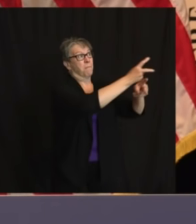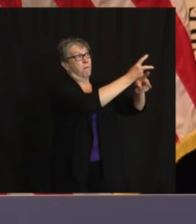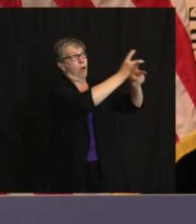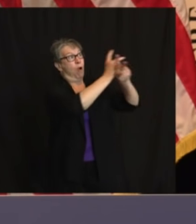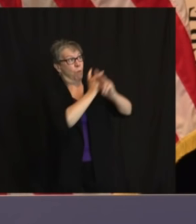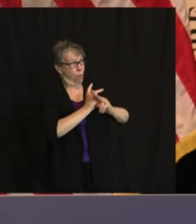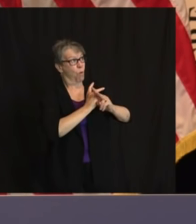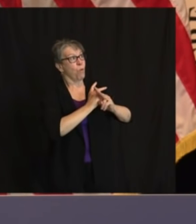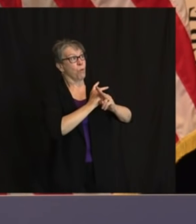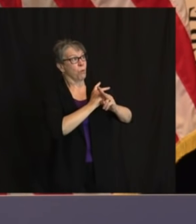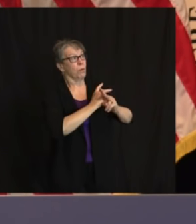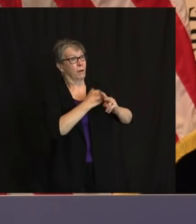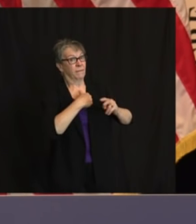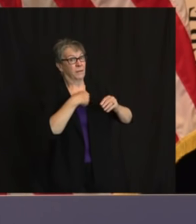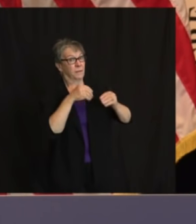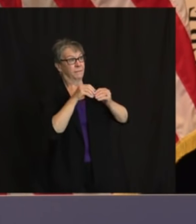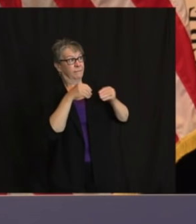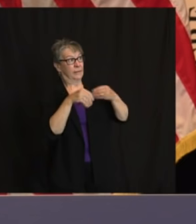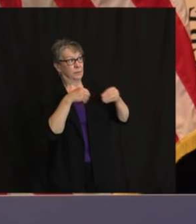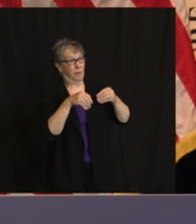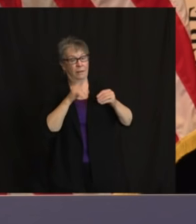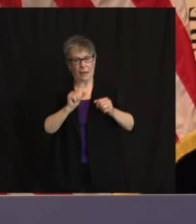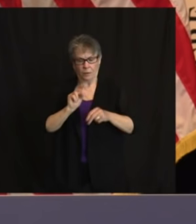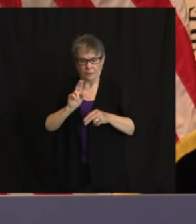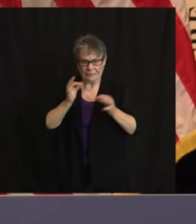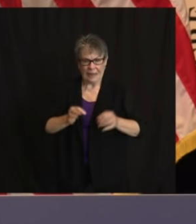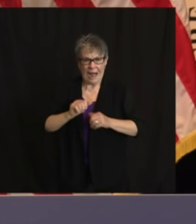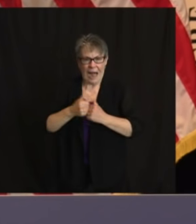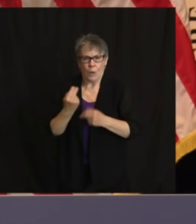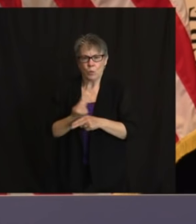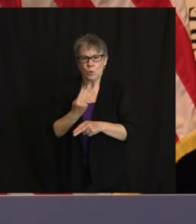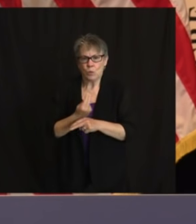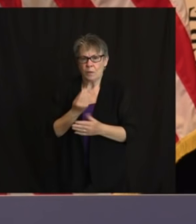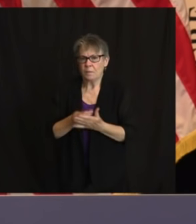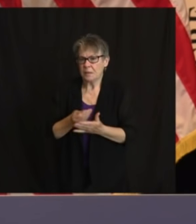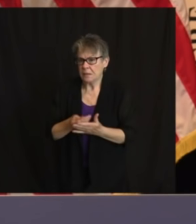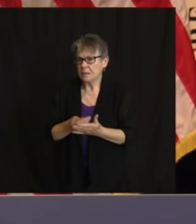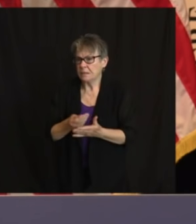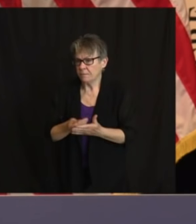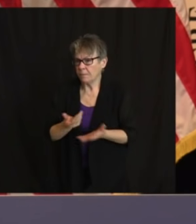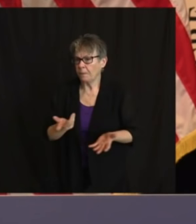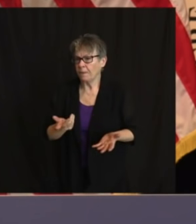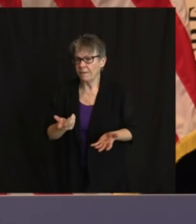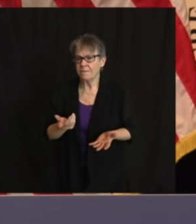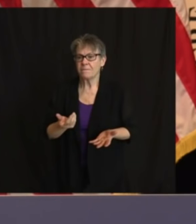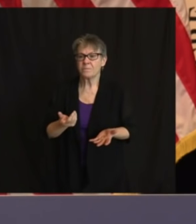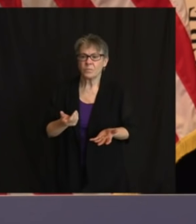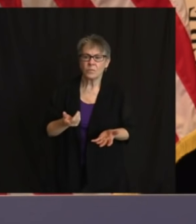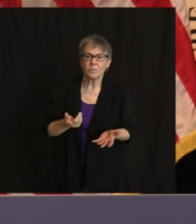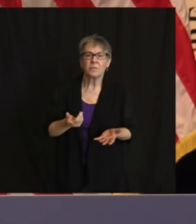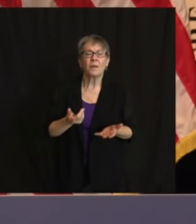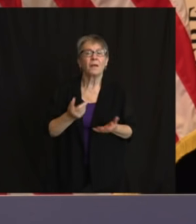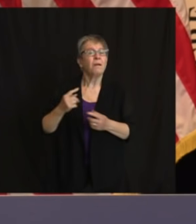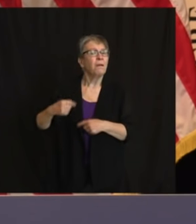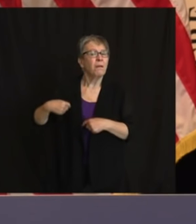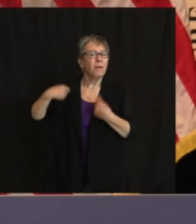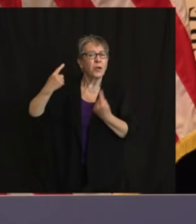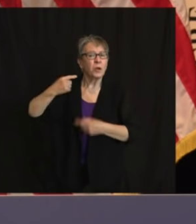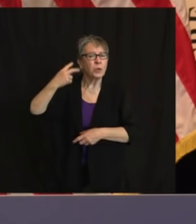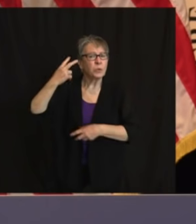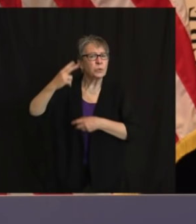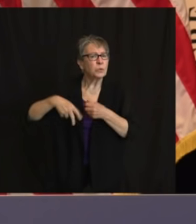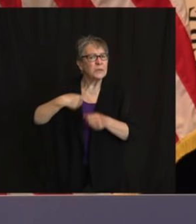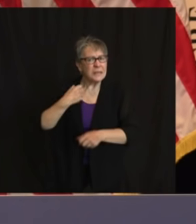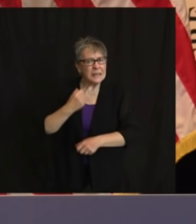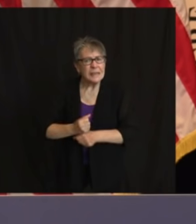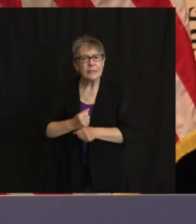wake up every day, particularly if you look at the 2 years, our first 2+ years in office, we were managing aggressively. In fact, we got